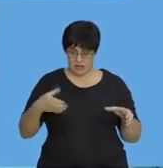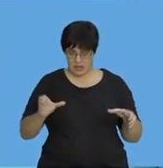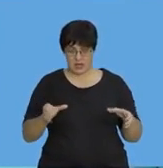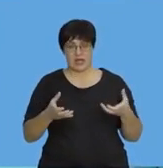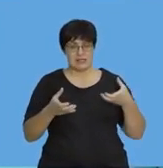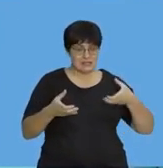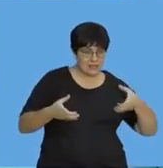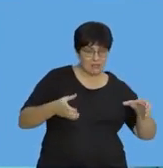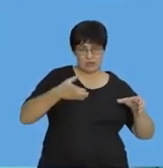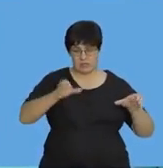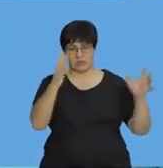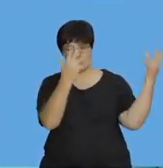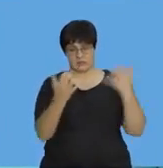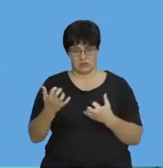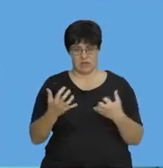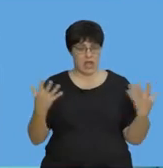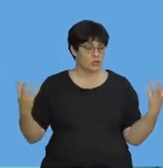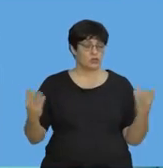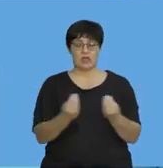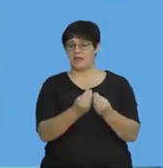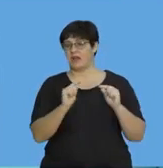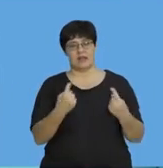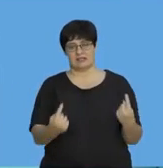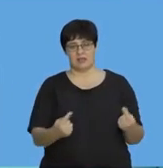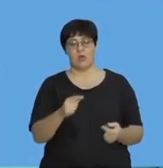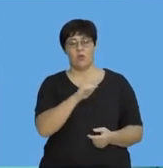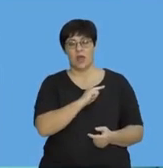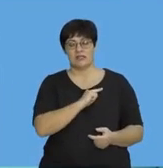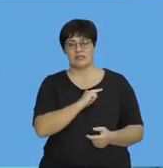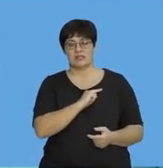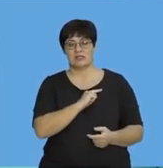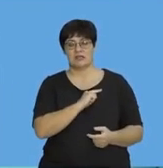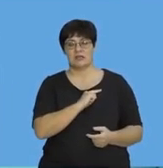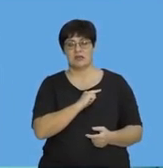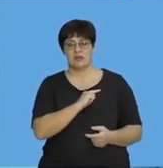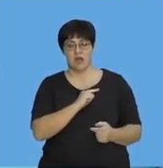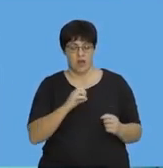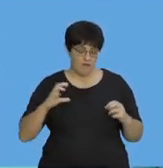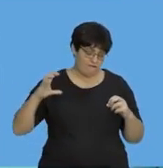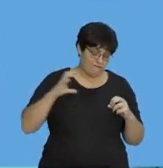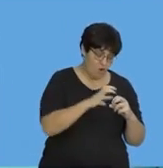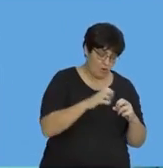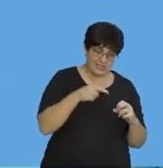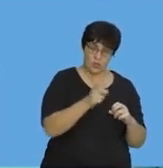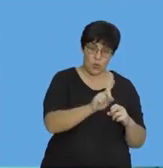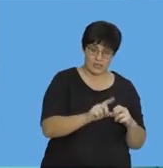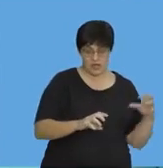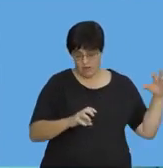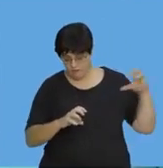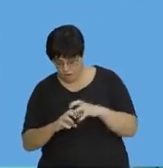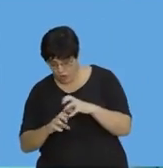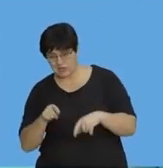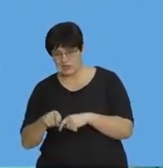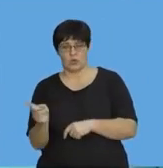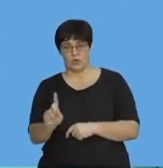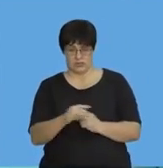out separately. I can't add the masses together because I want the force exerted on one and I want the